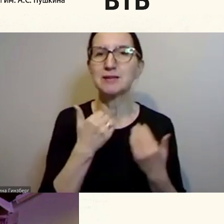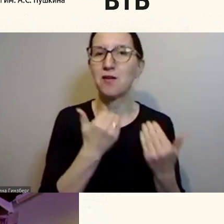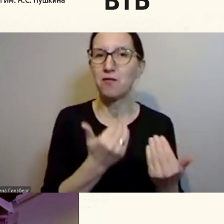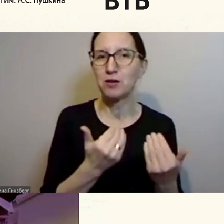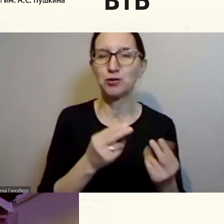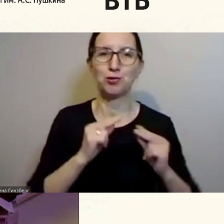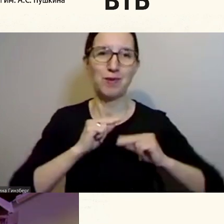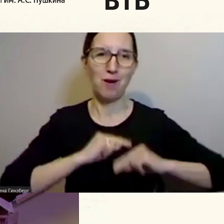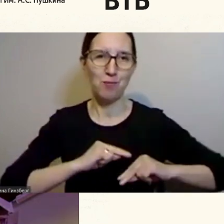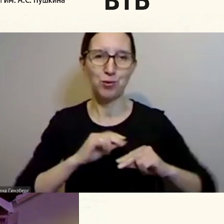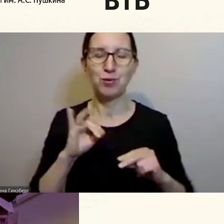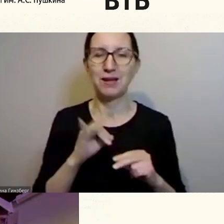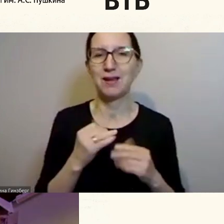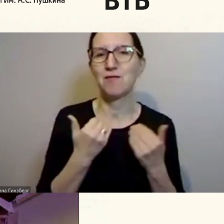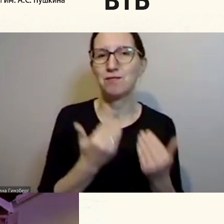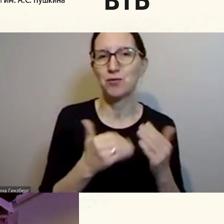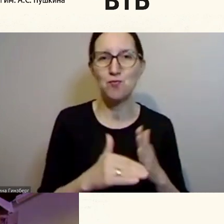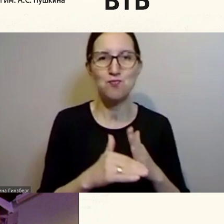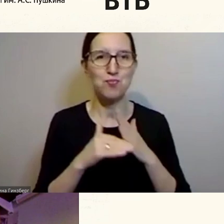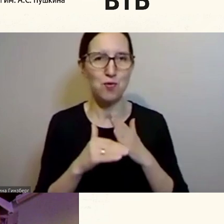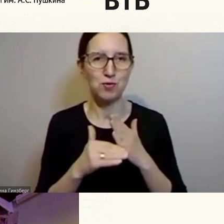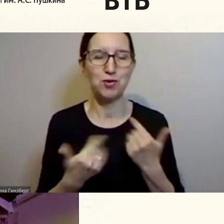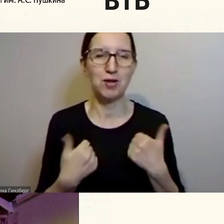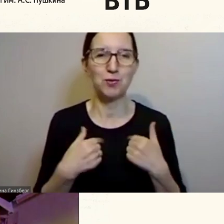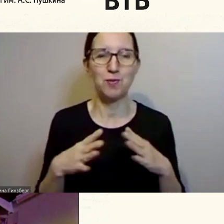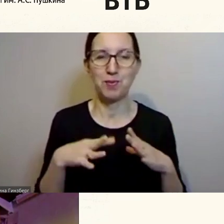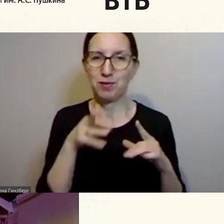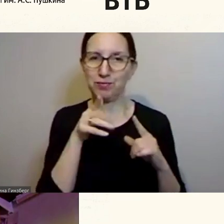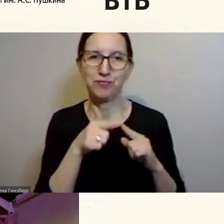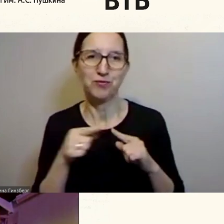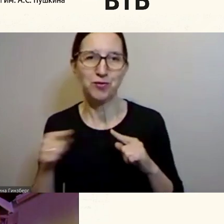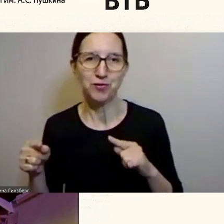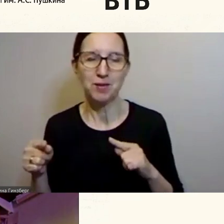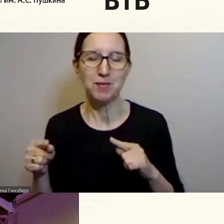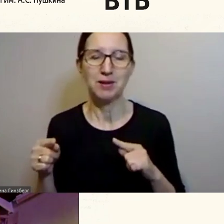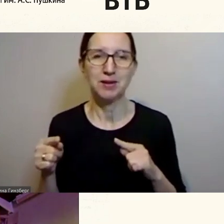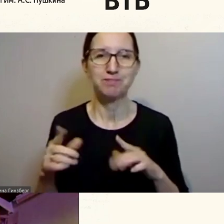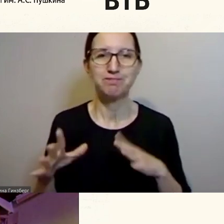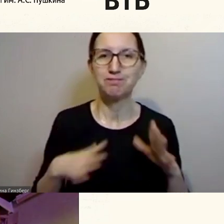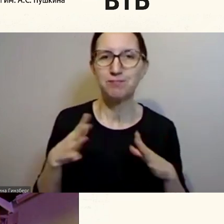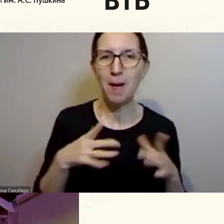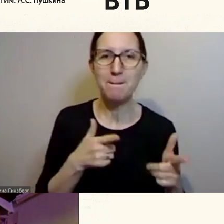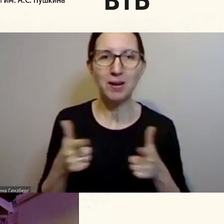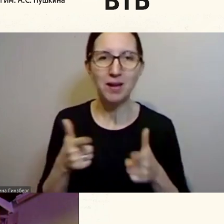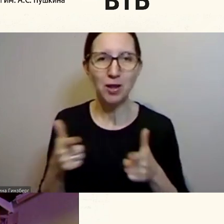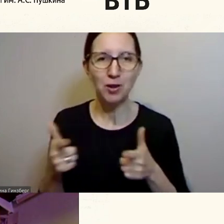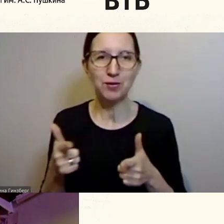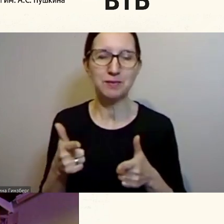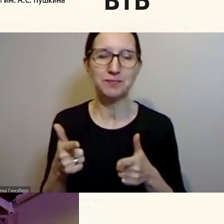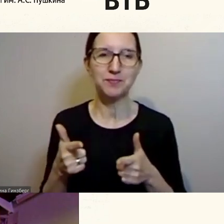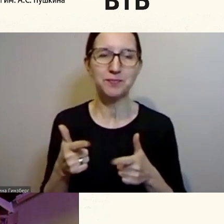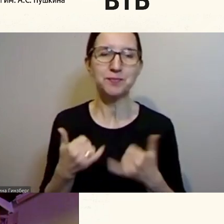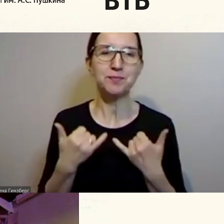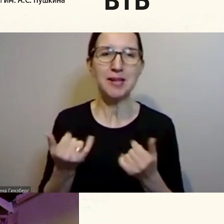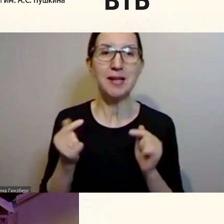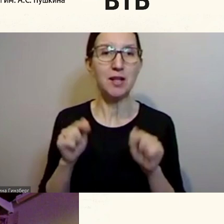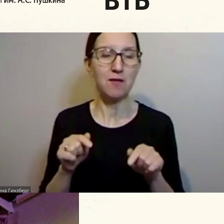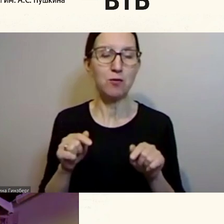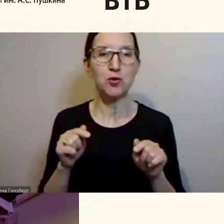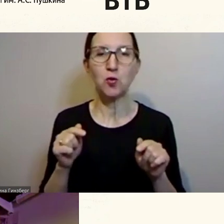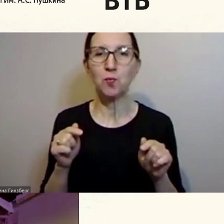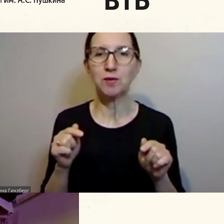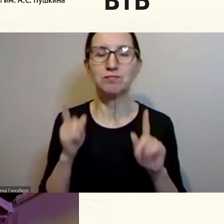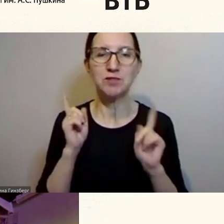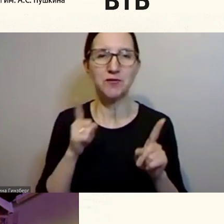exhibition were just astounding. To create a whole exhibition in this period